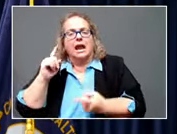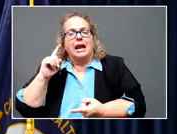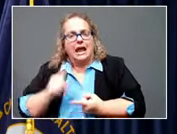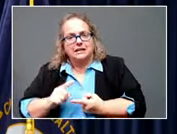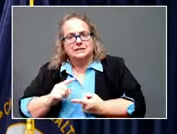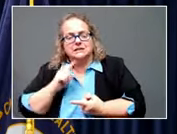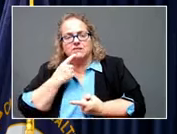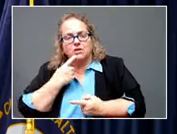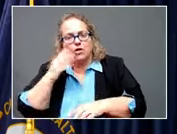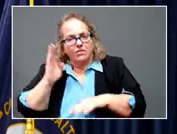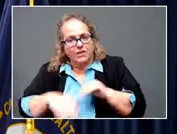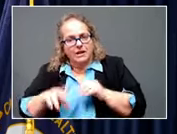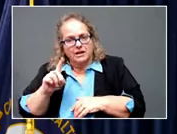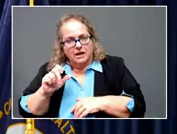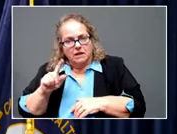in the hospital,